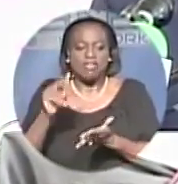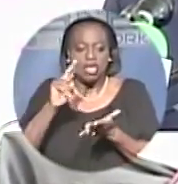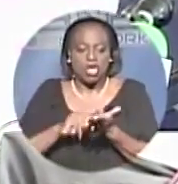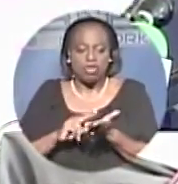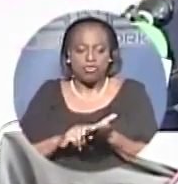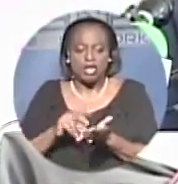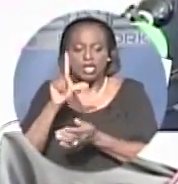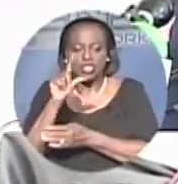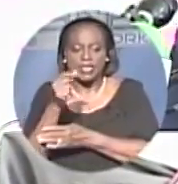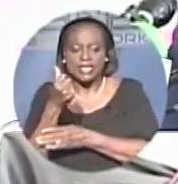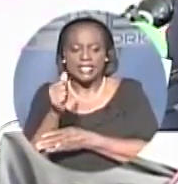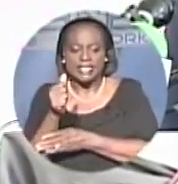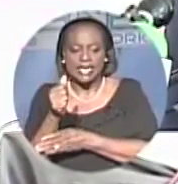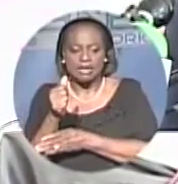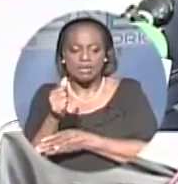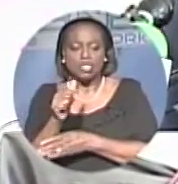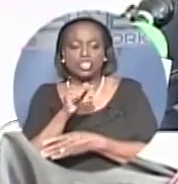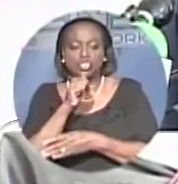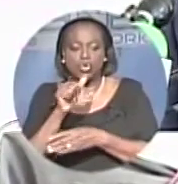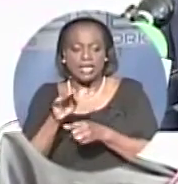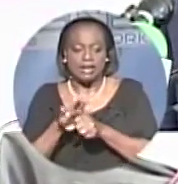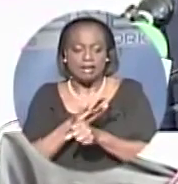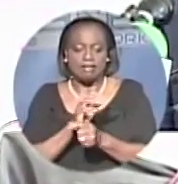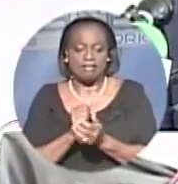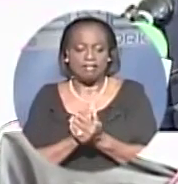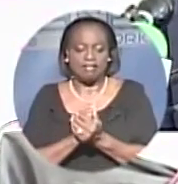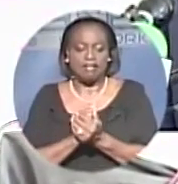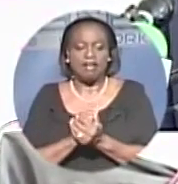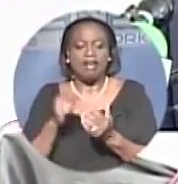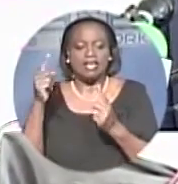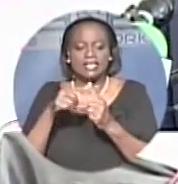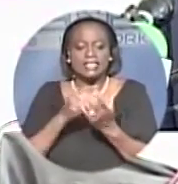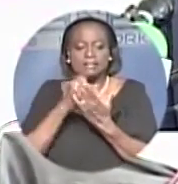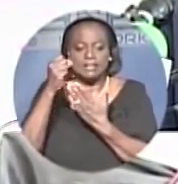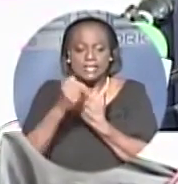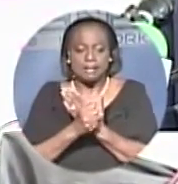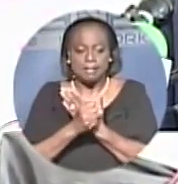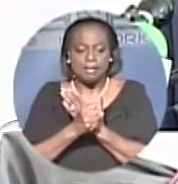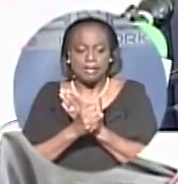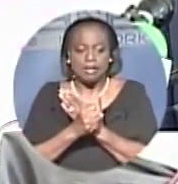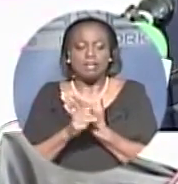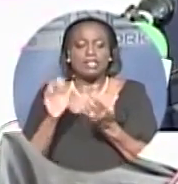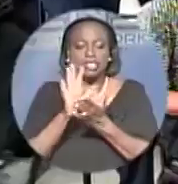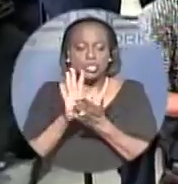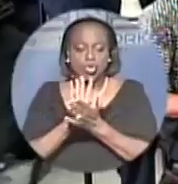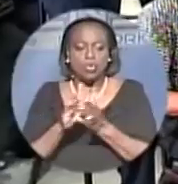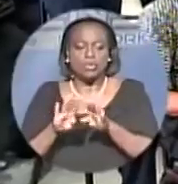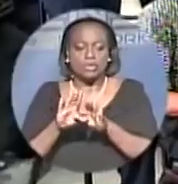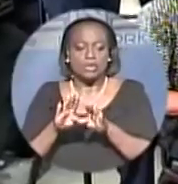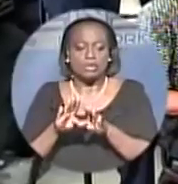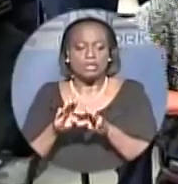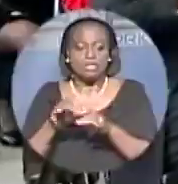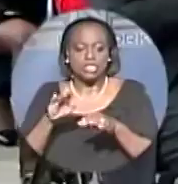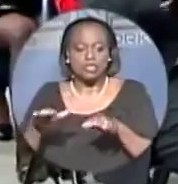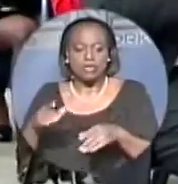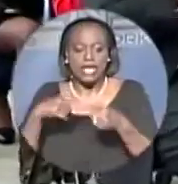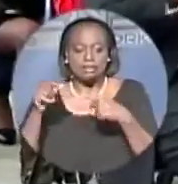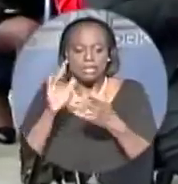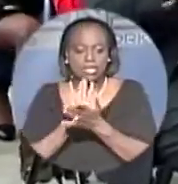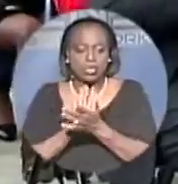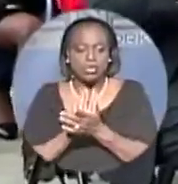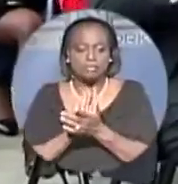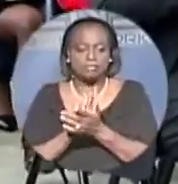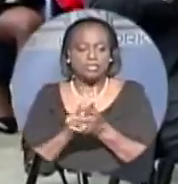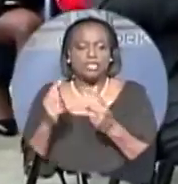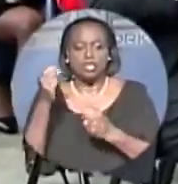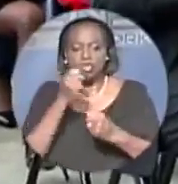proved inadequate, and it was not until last year, September, that the school was able to commence occupation. Troubles forgotten, the teachers